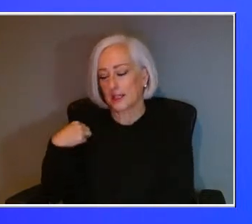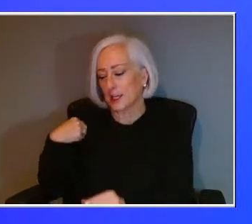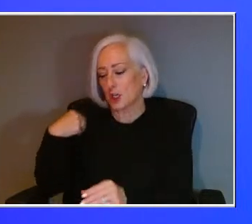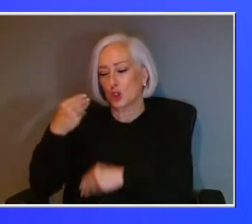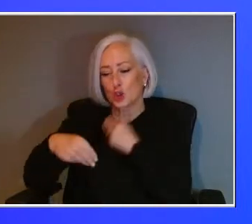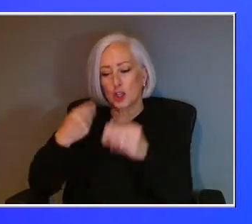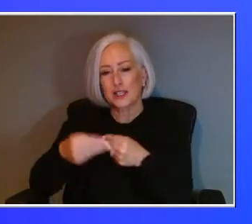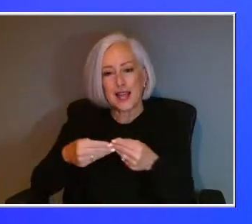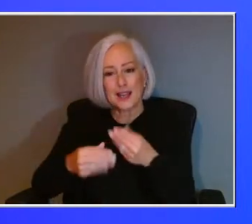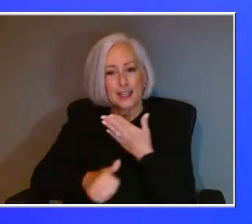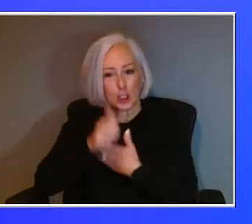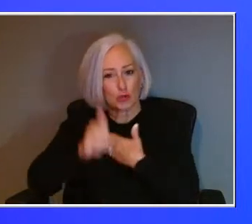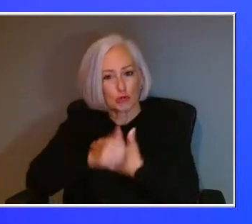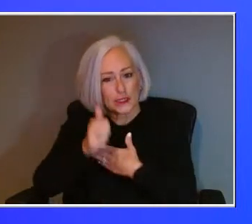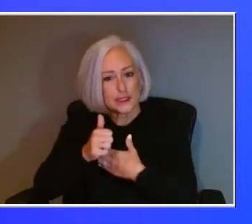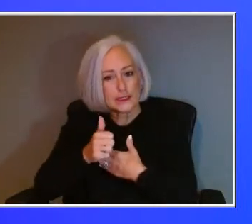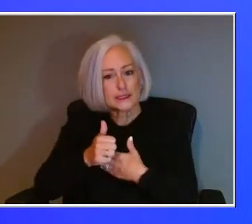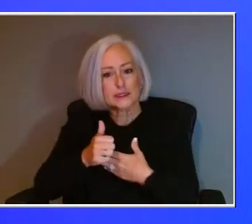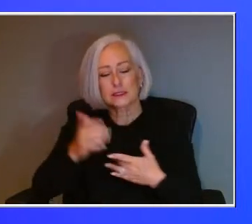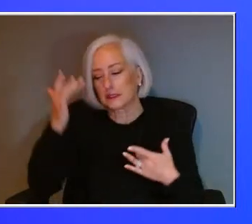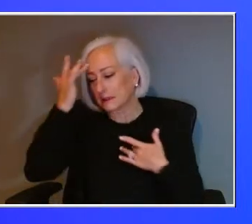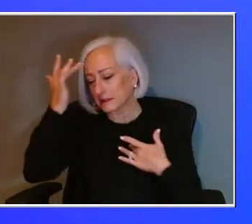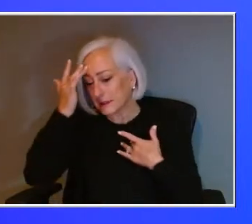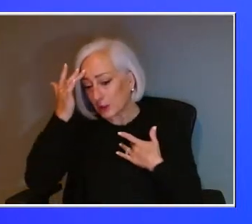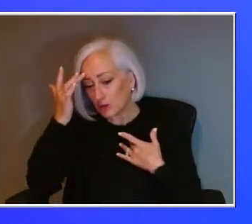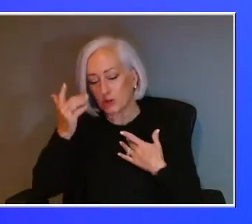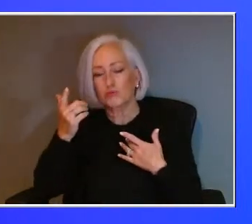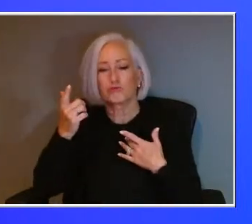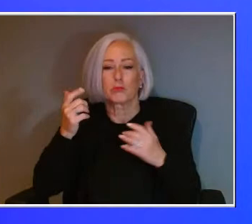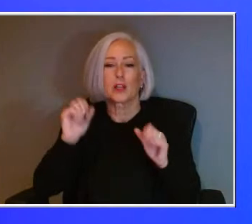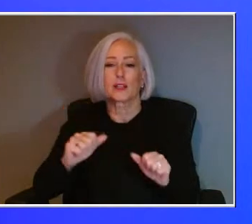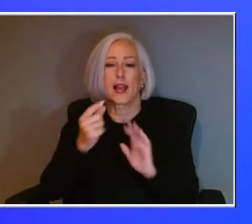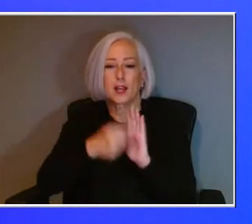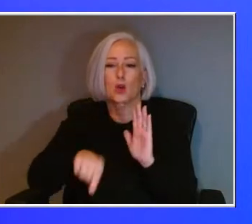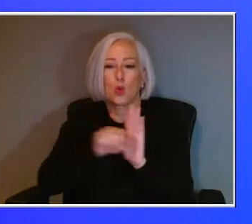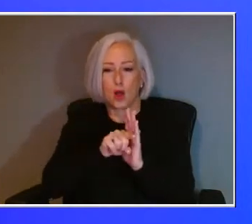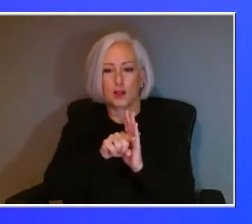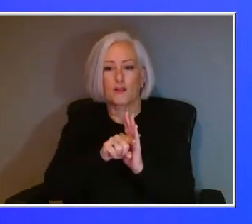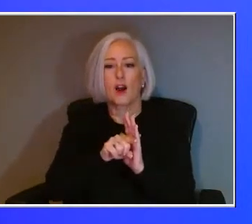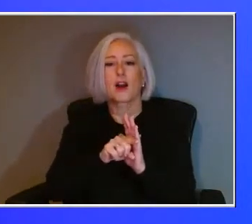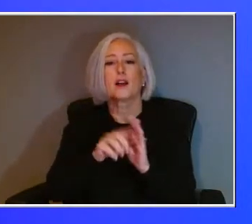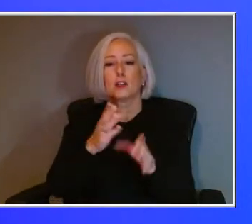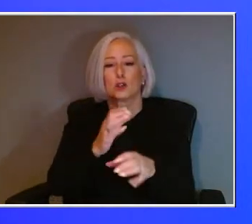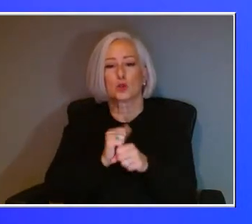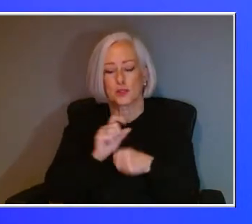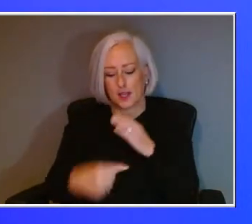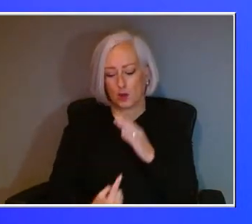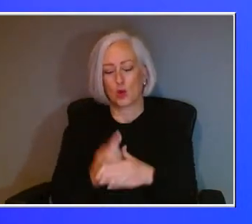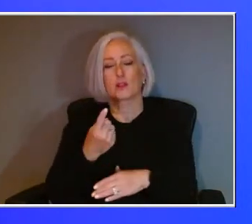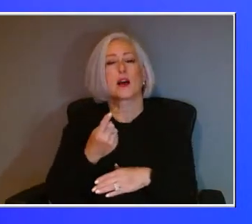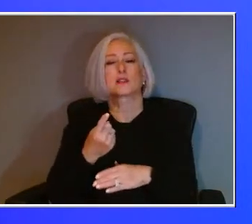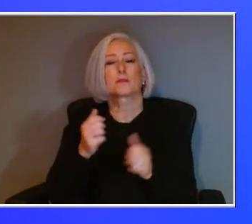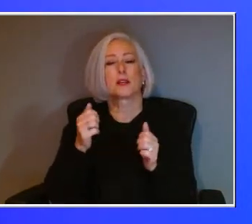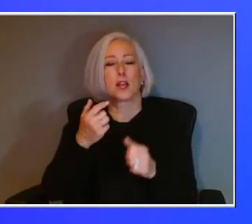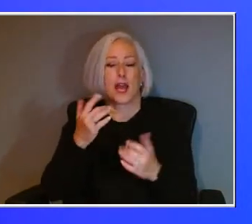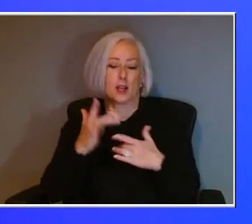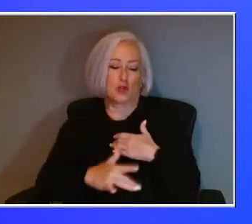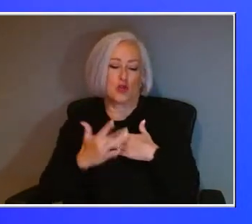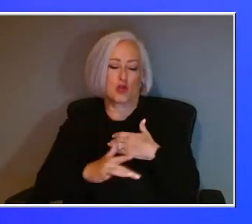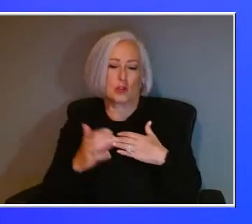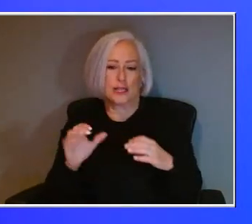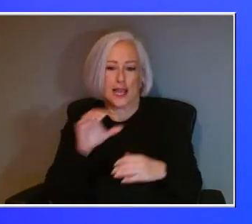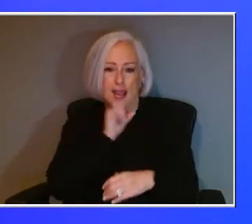factors, proven genetic syndrome, then yes, they do qualify for colonoscopies at an earlier age. If their symptoms are such